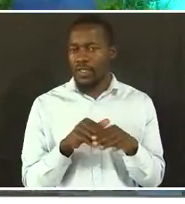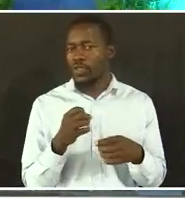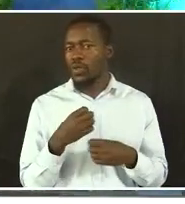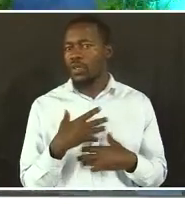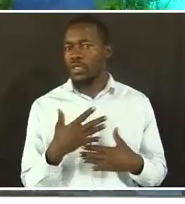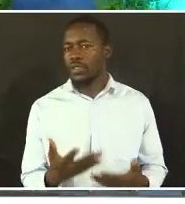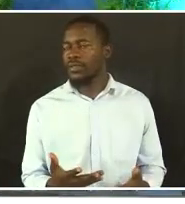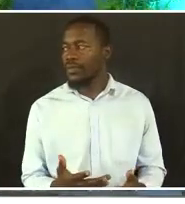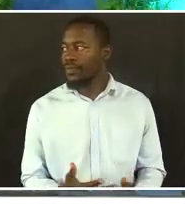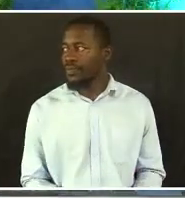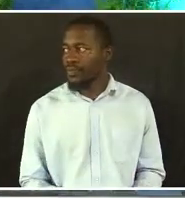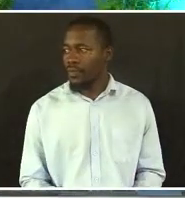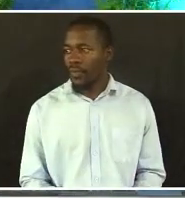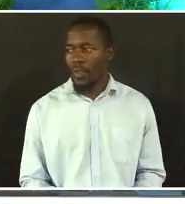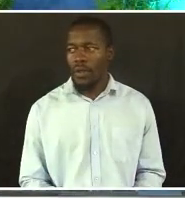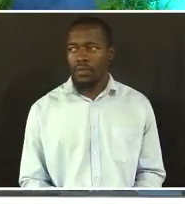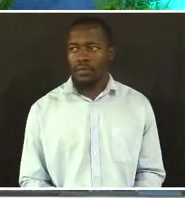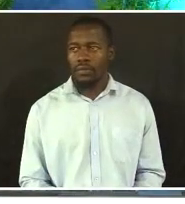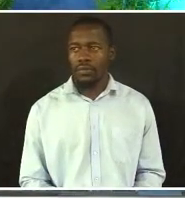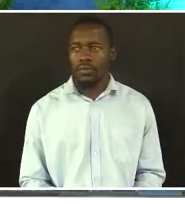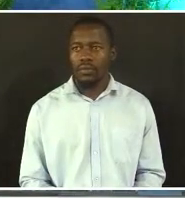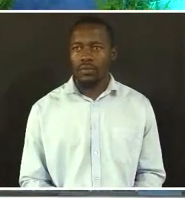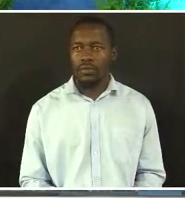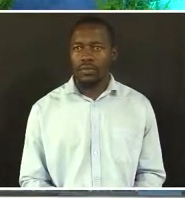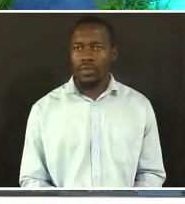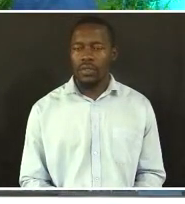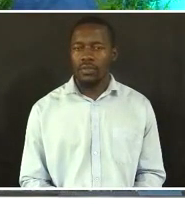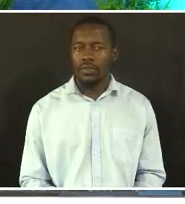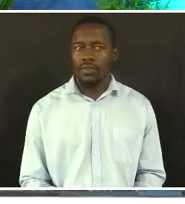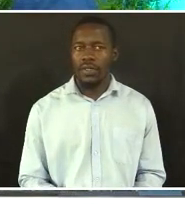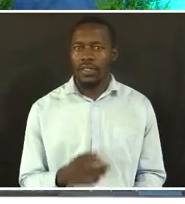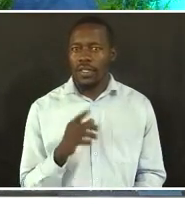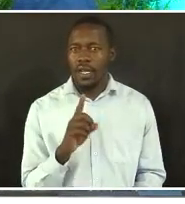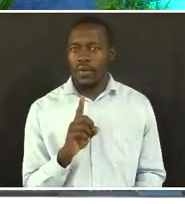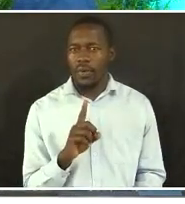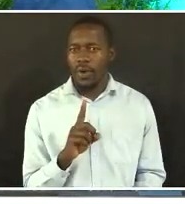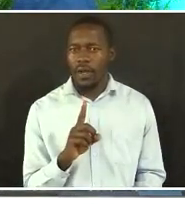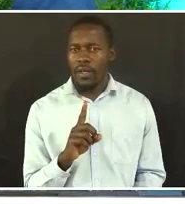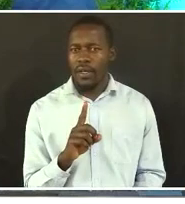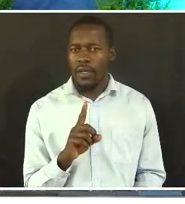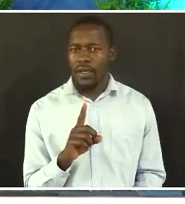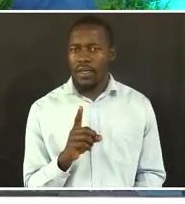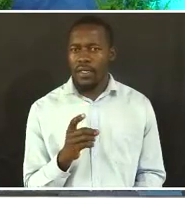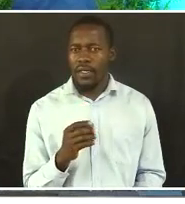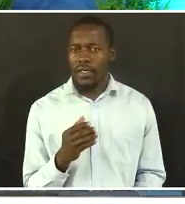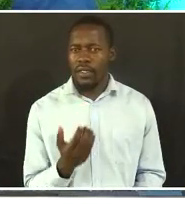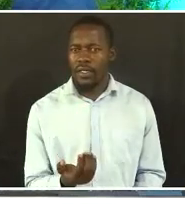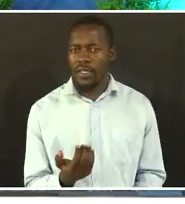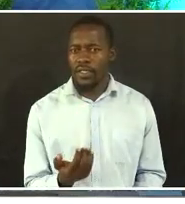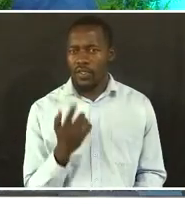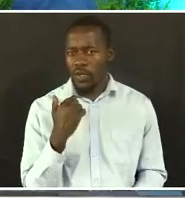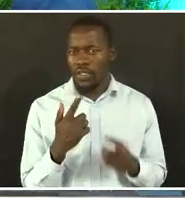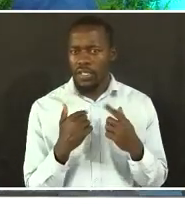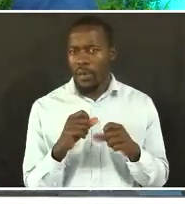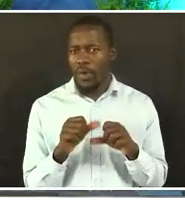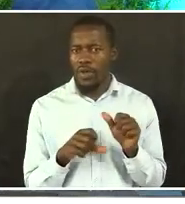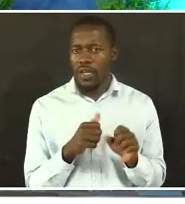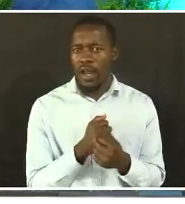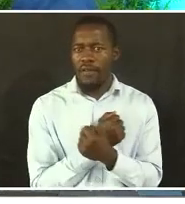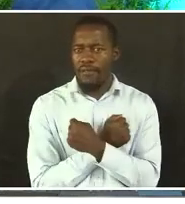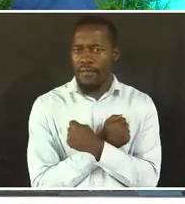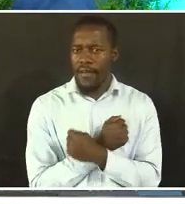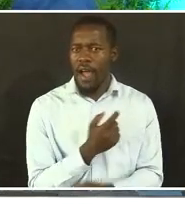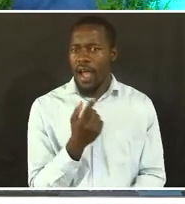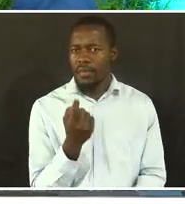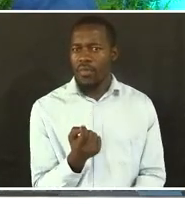Did you hear what that child did during children's story? Did you hear the child talk about love? A